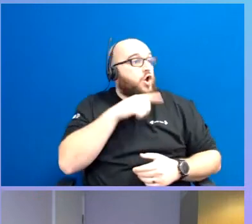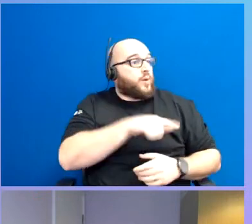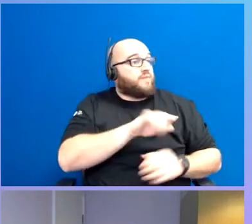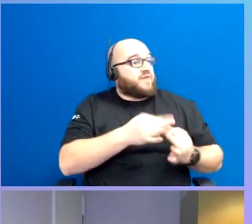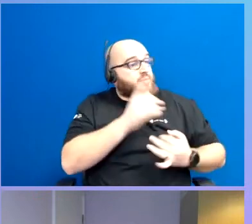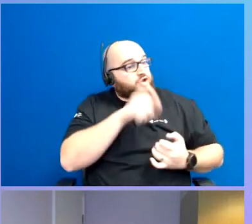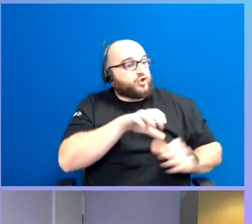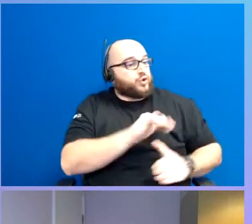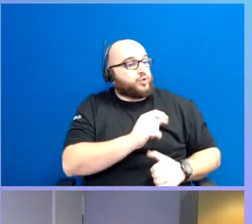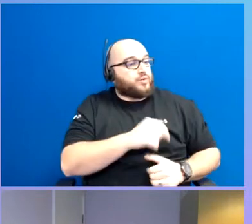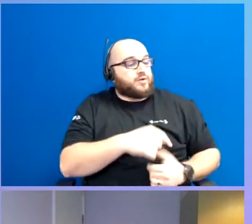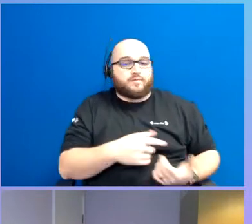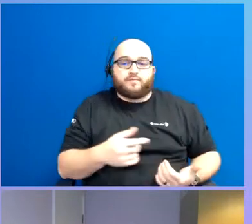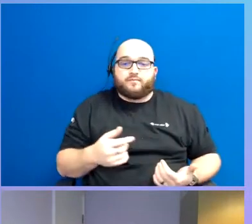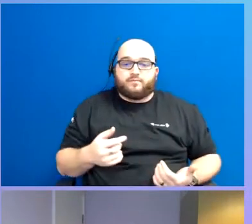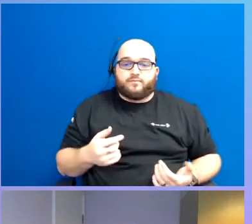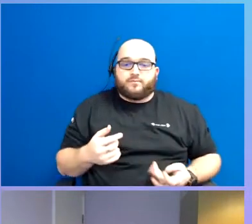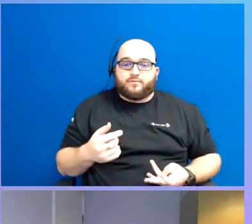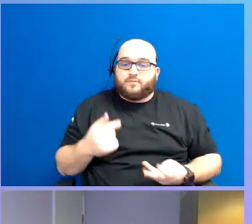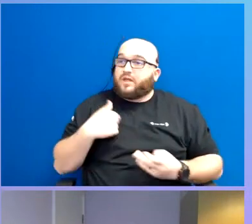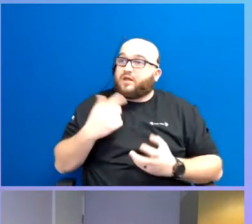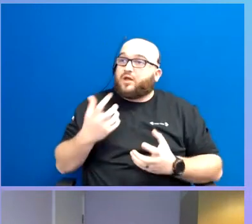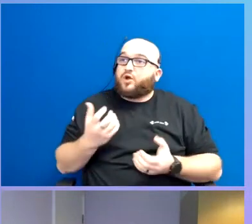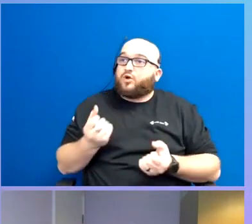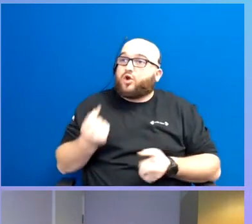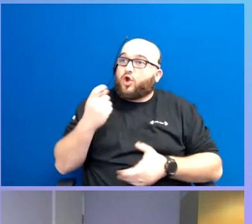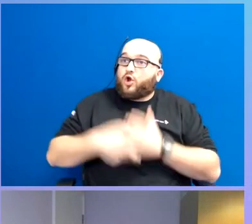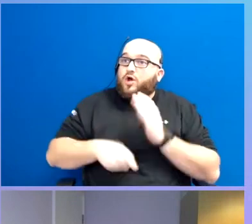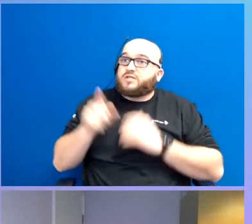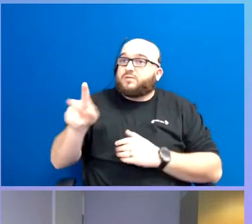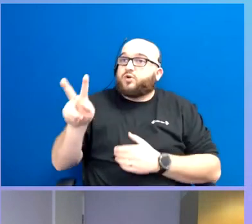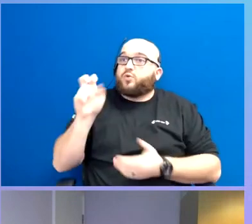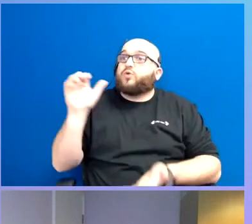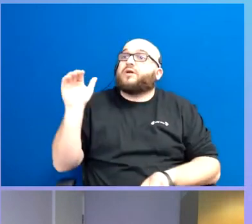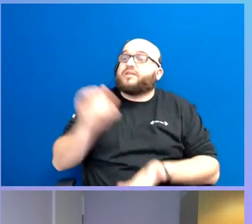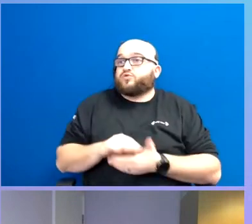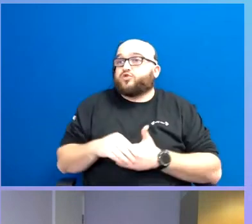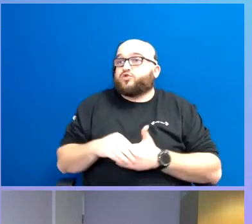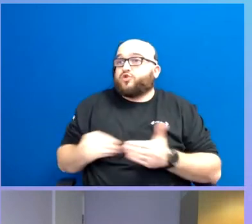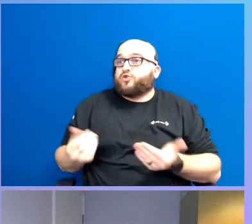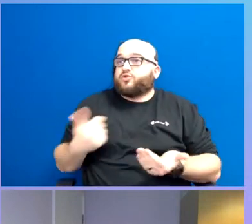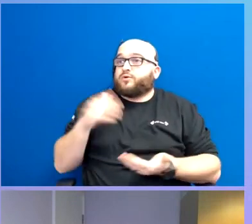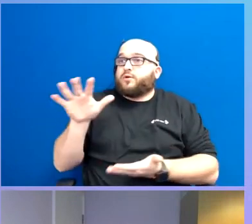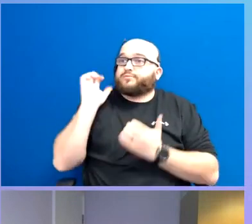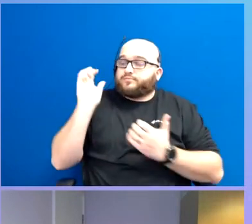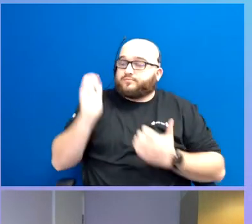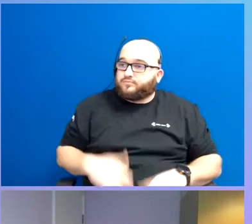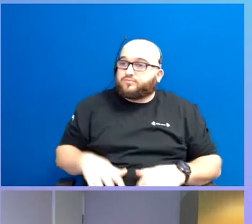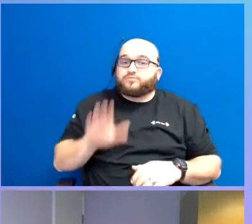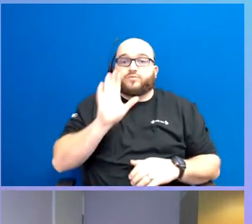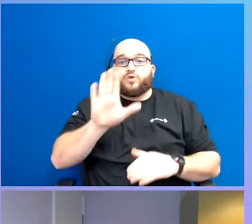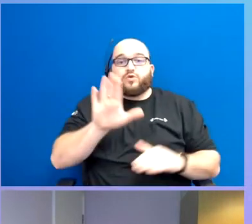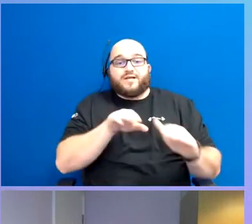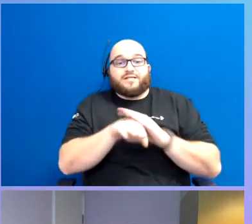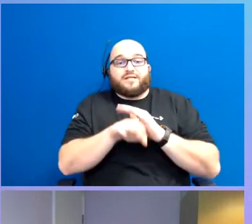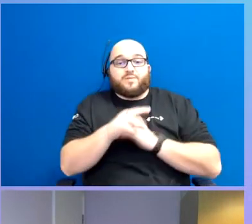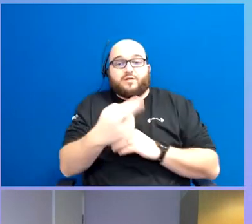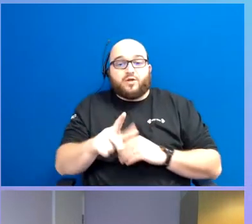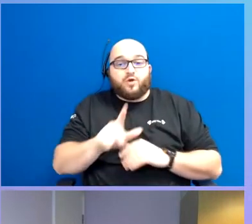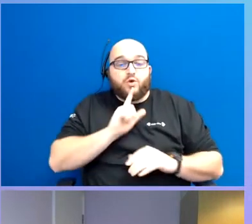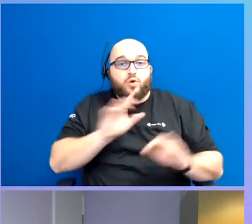them. It cost them 200,000 quid. Right. So your accessibility is worth it because you've